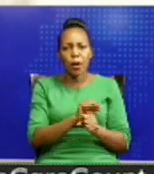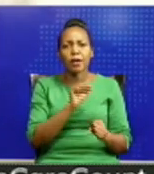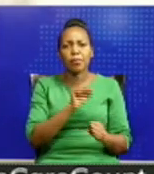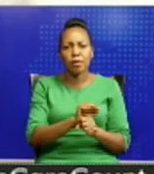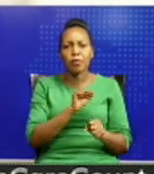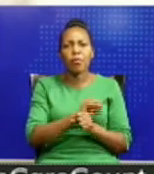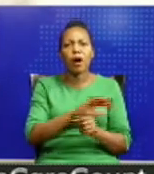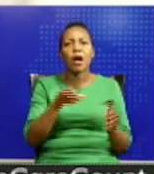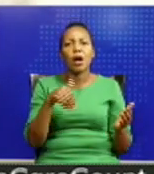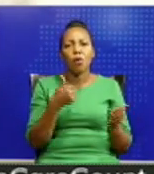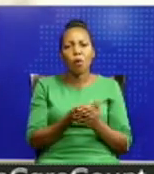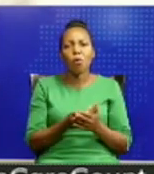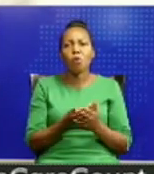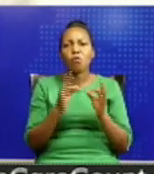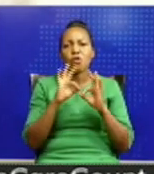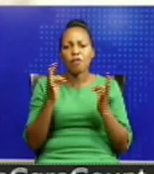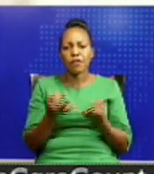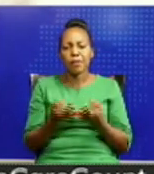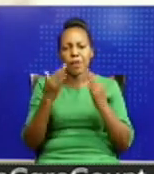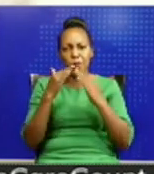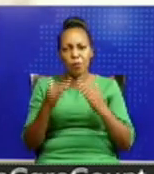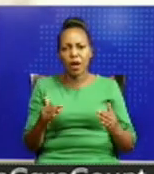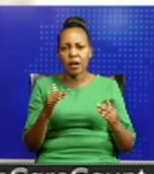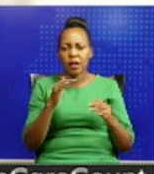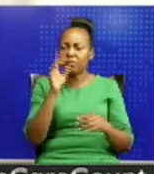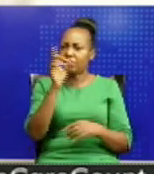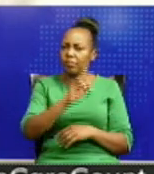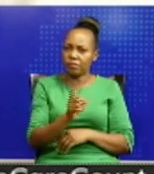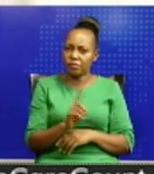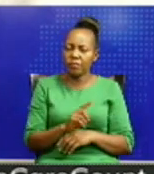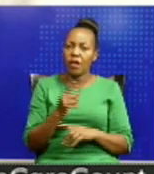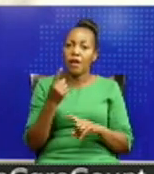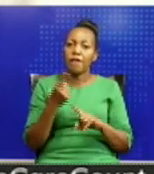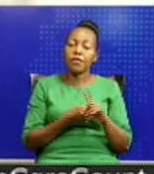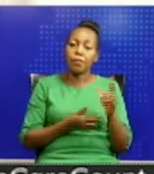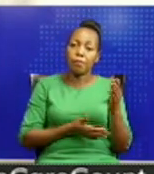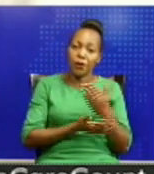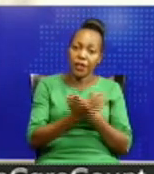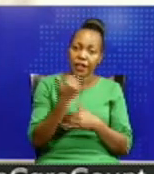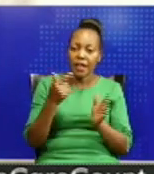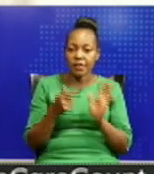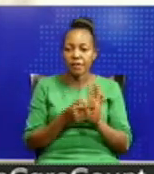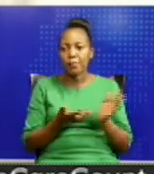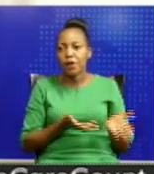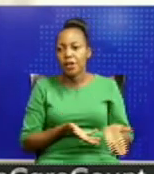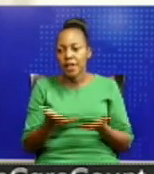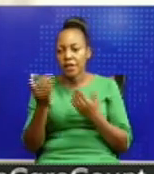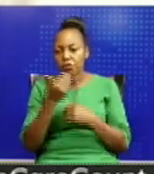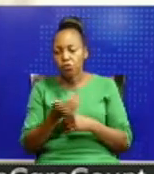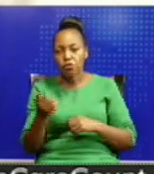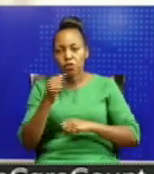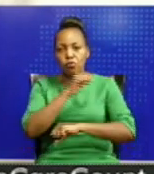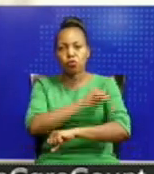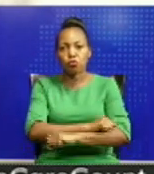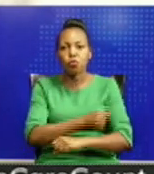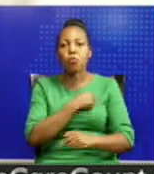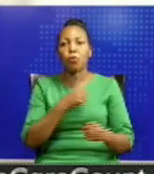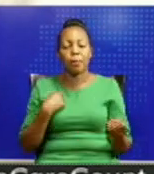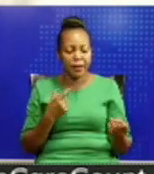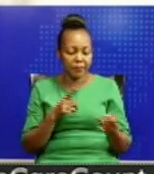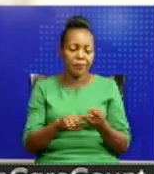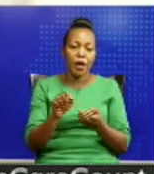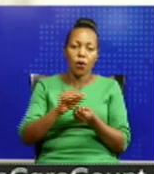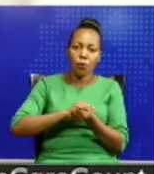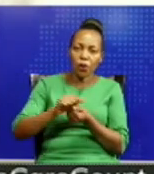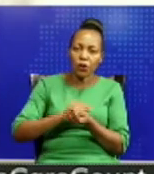do all this work, right from taking the children to school,